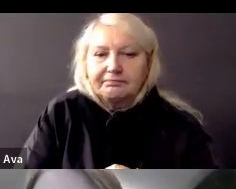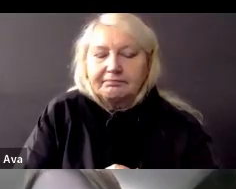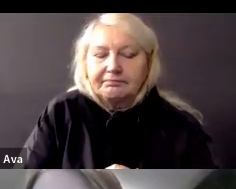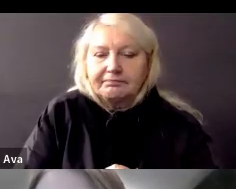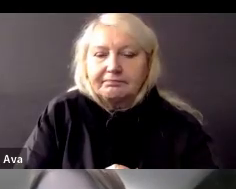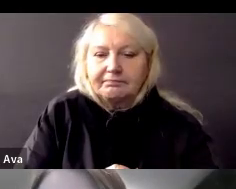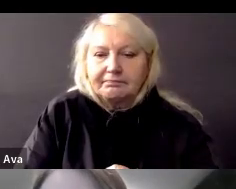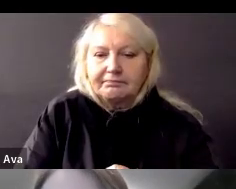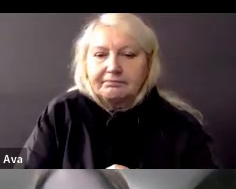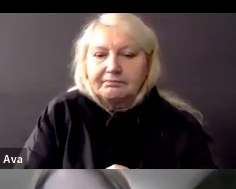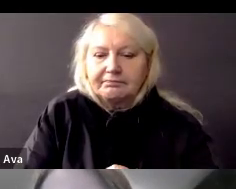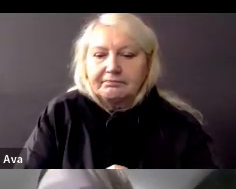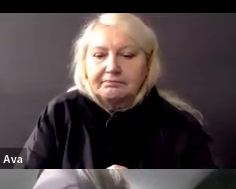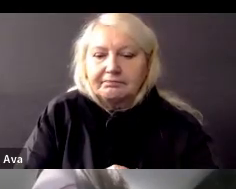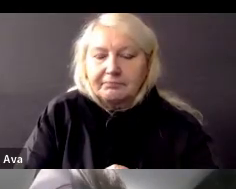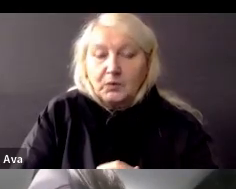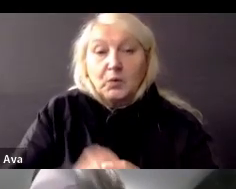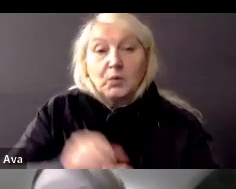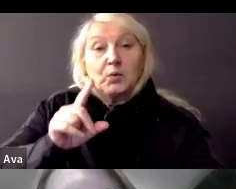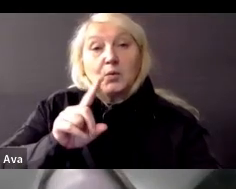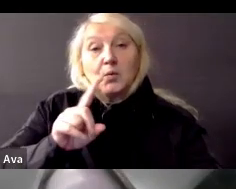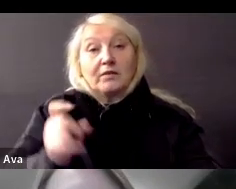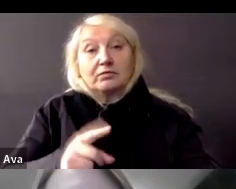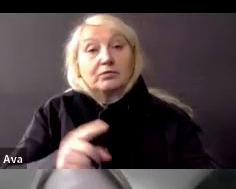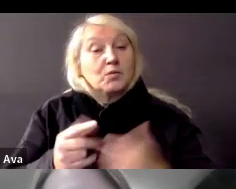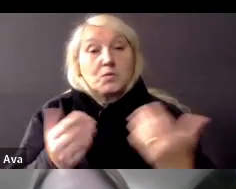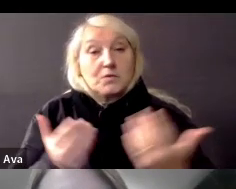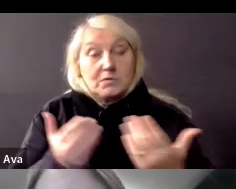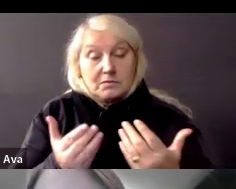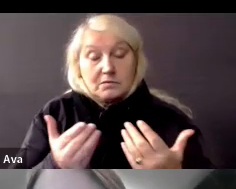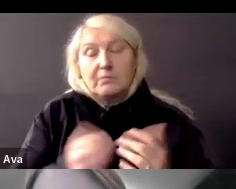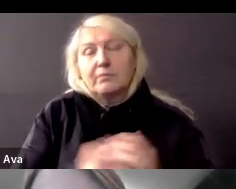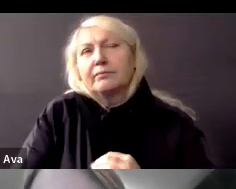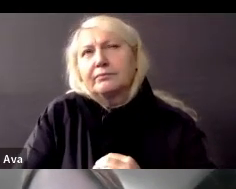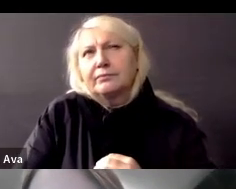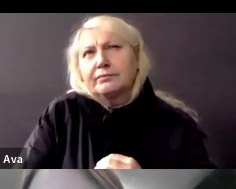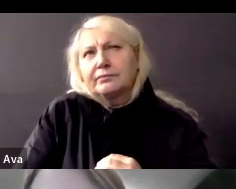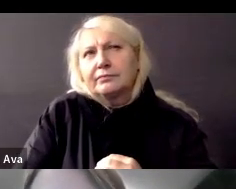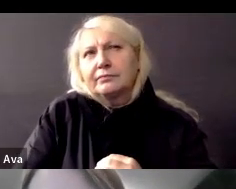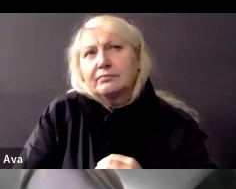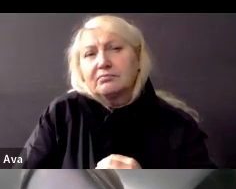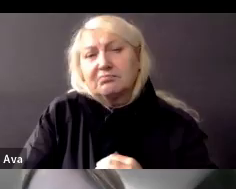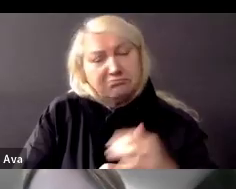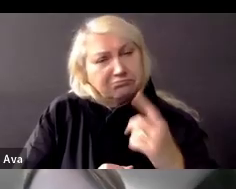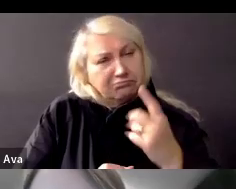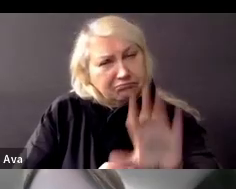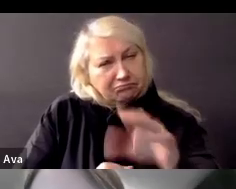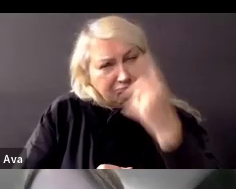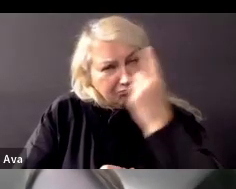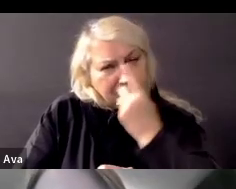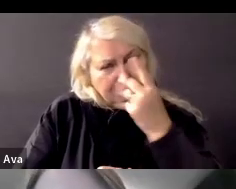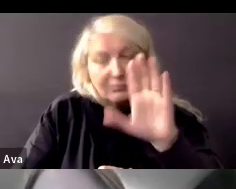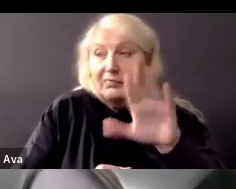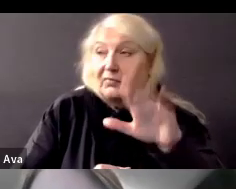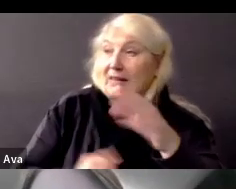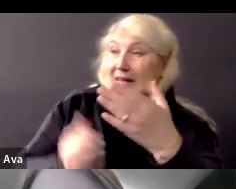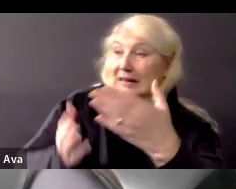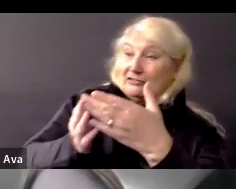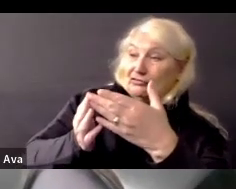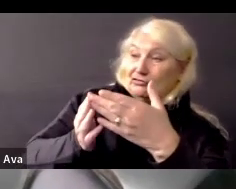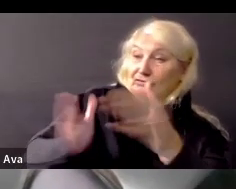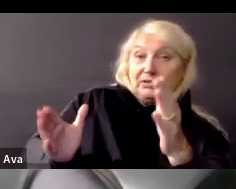And the question is, do you think that the general public has a